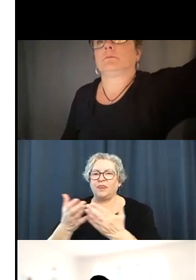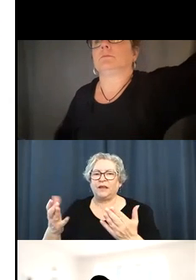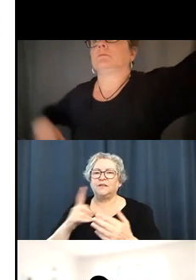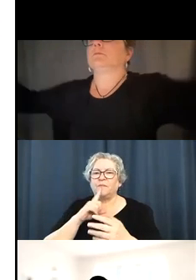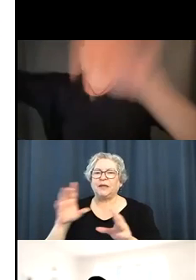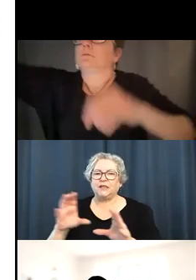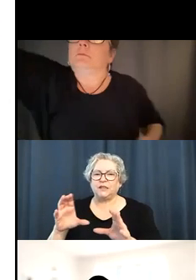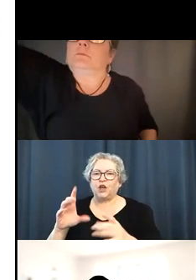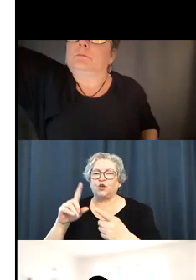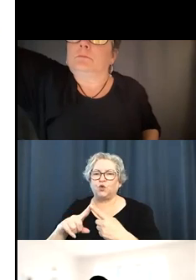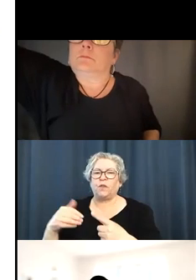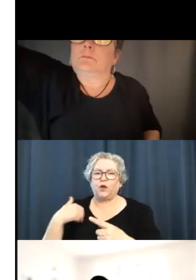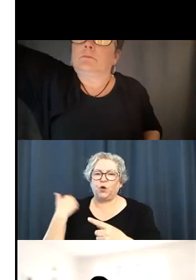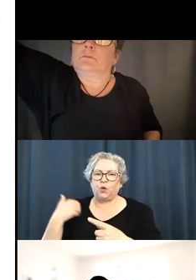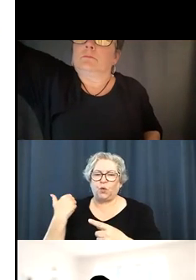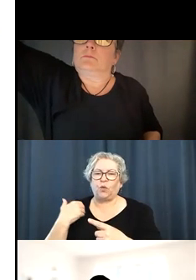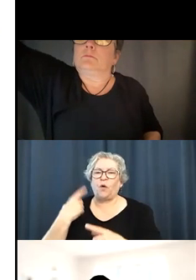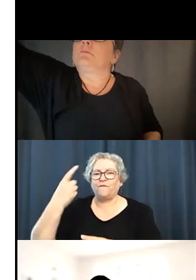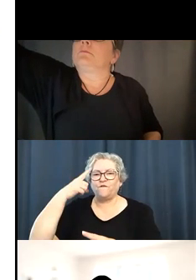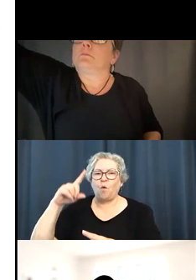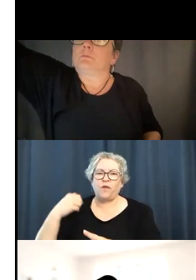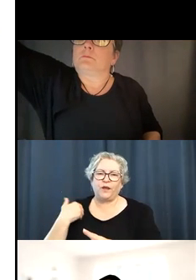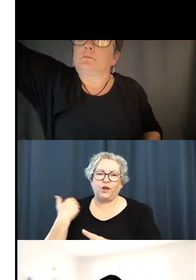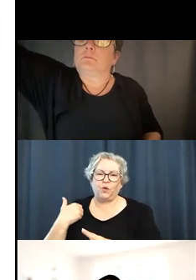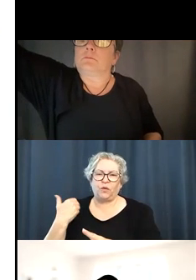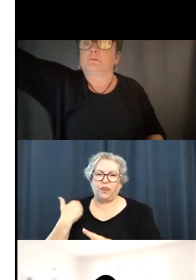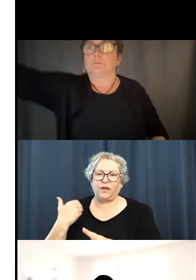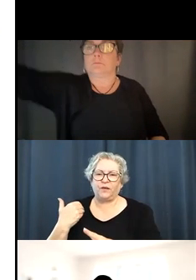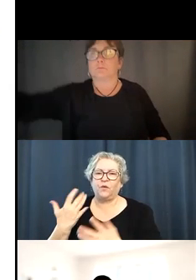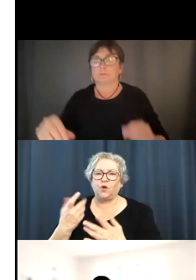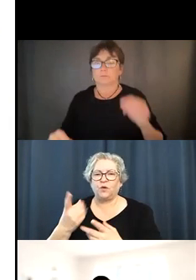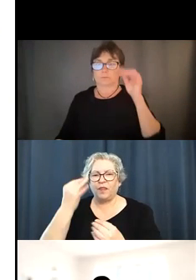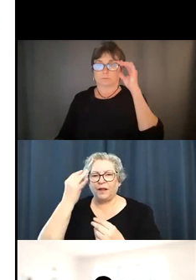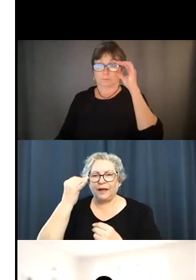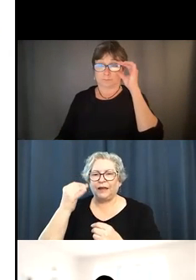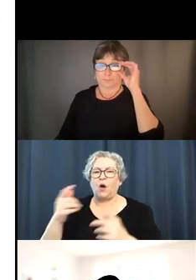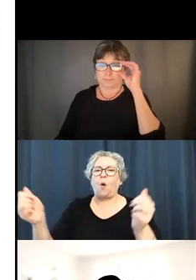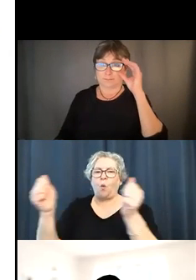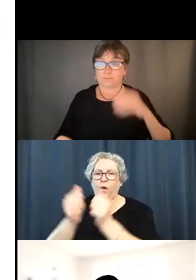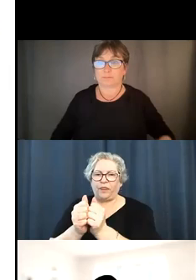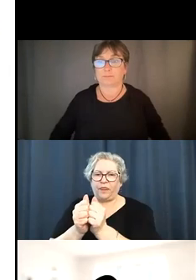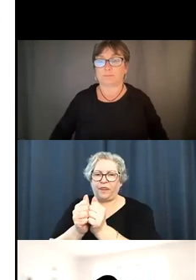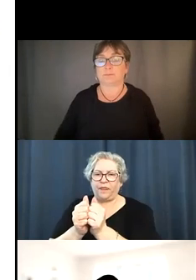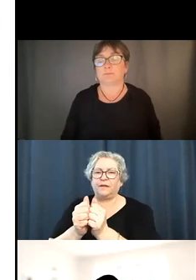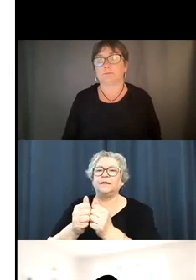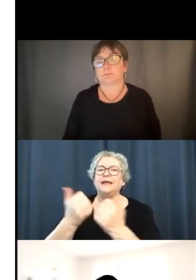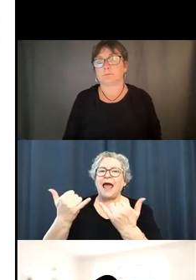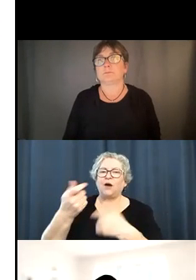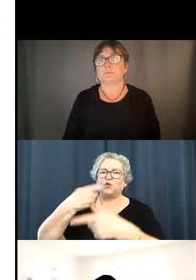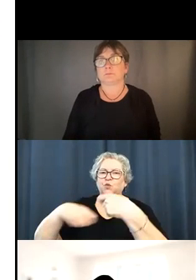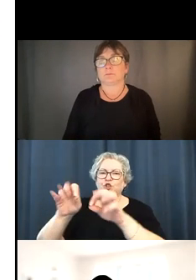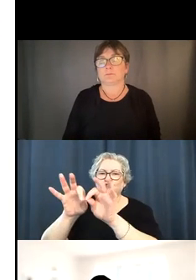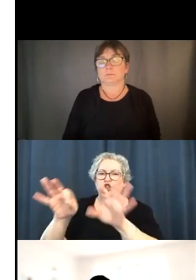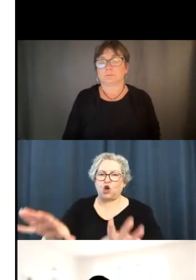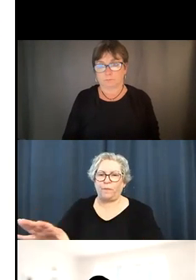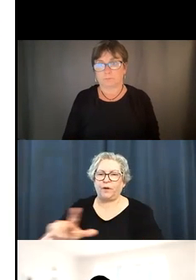done to a youth or for a youth, but we want you to think about doing it with them, okay? And again, I realize that